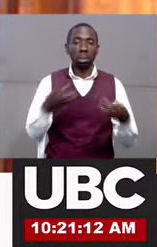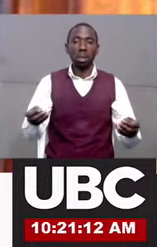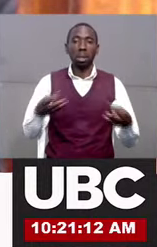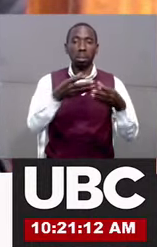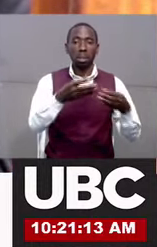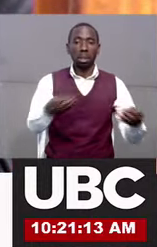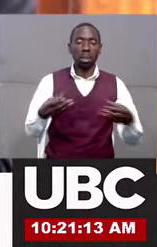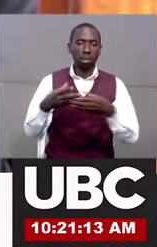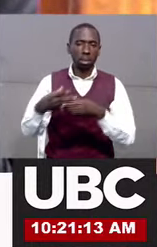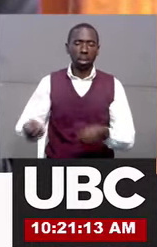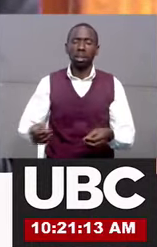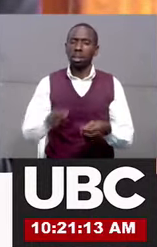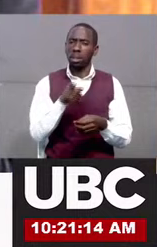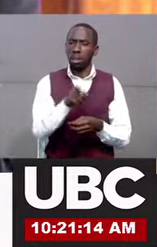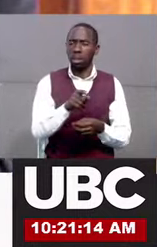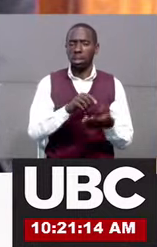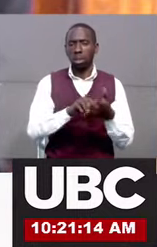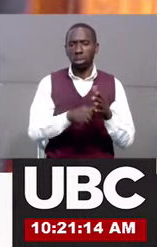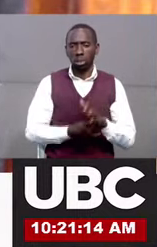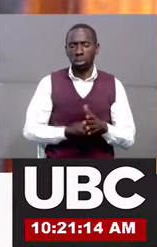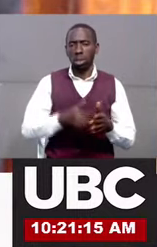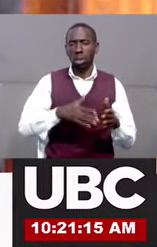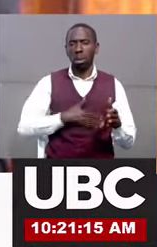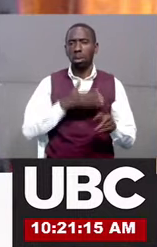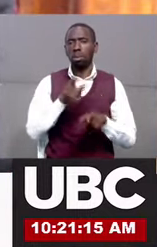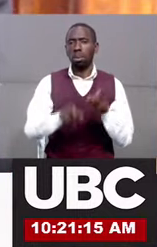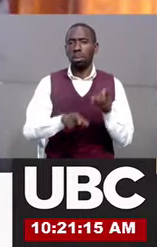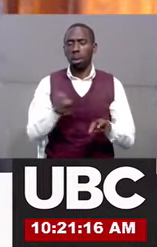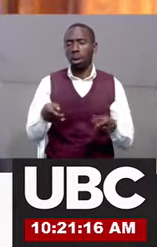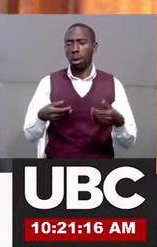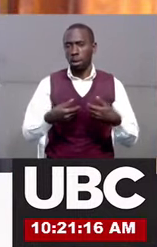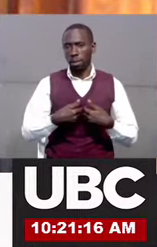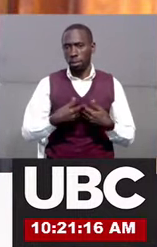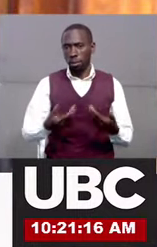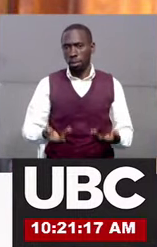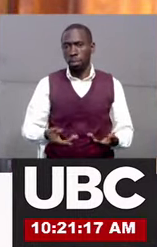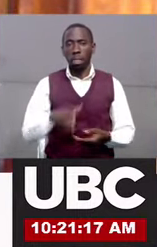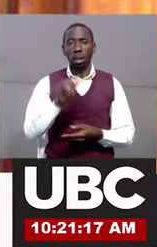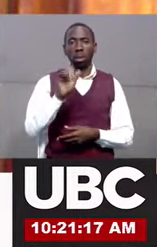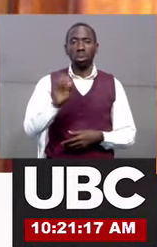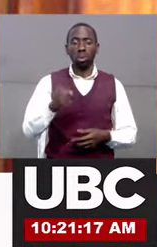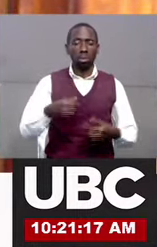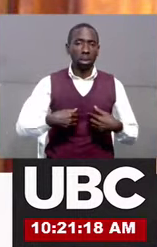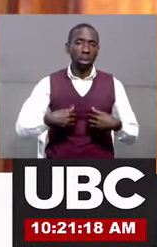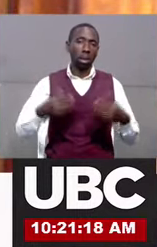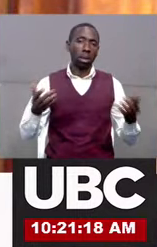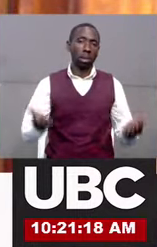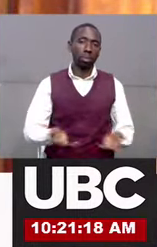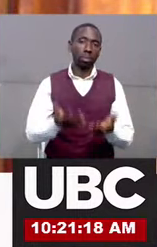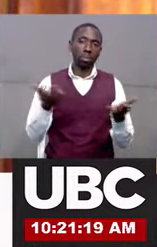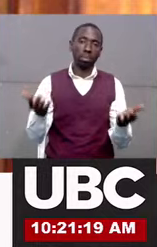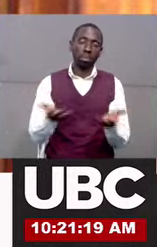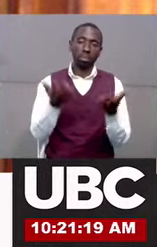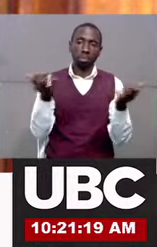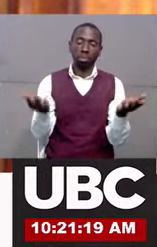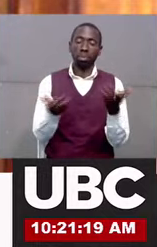some of the issues that are facing our people. So I would like to encourage my brother that we need to